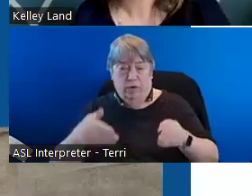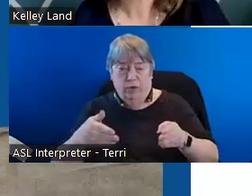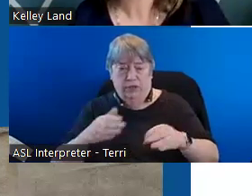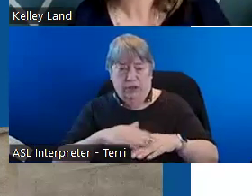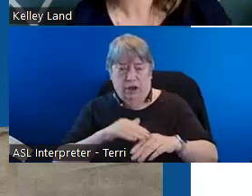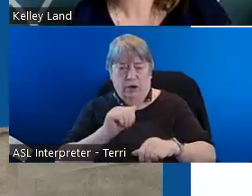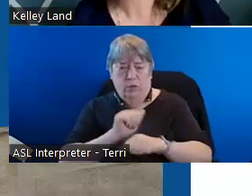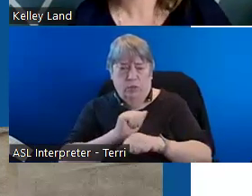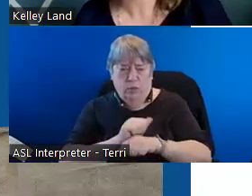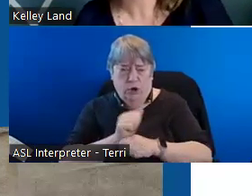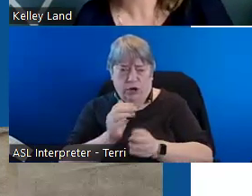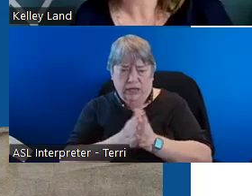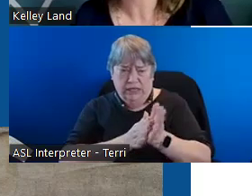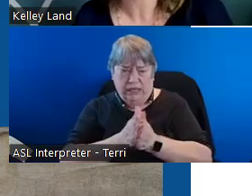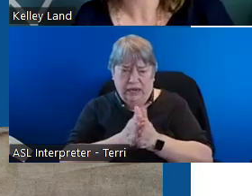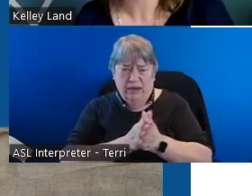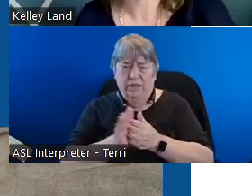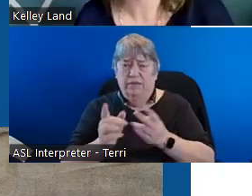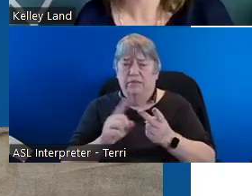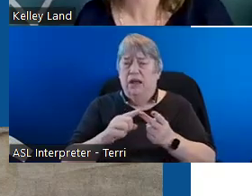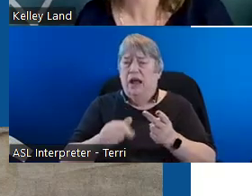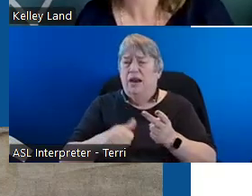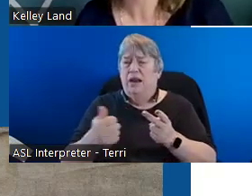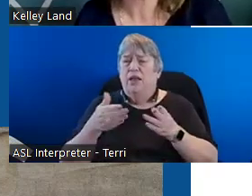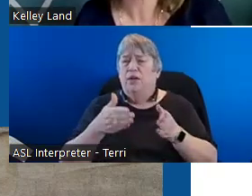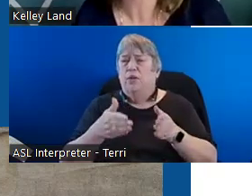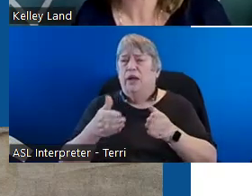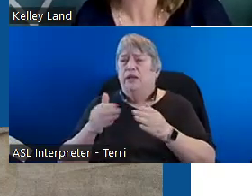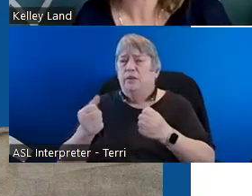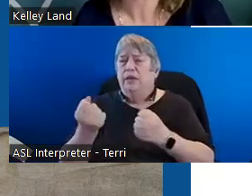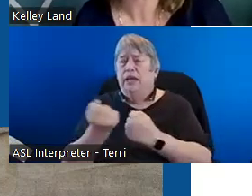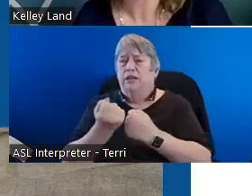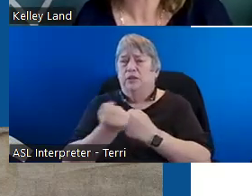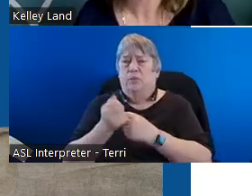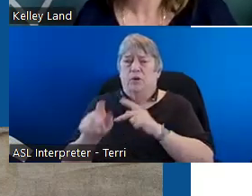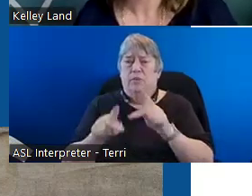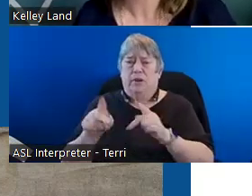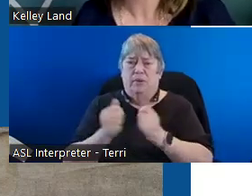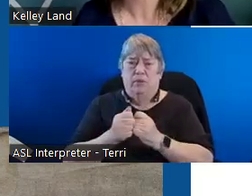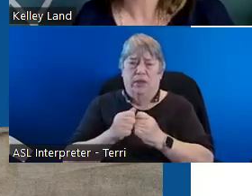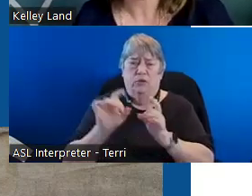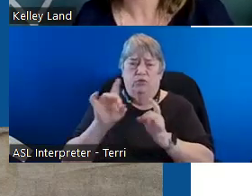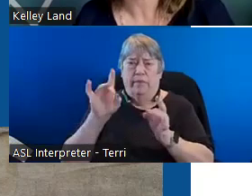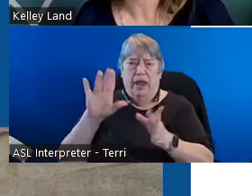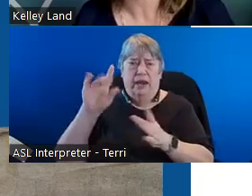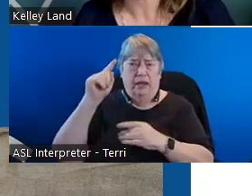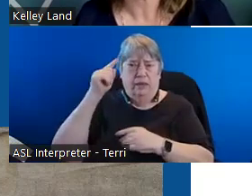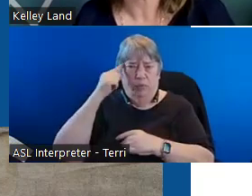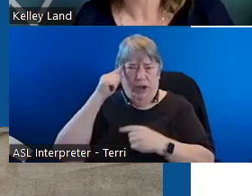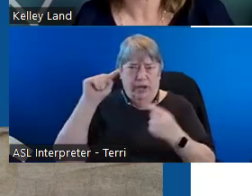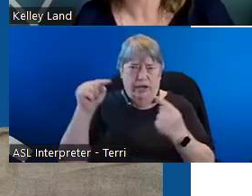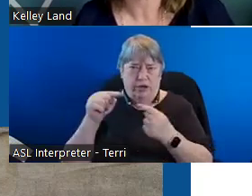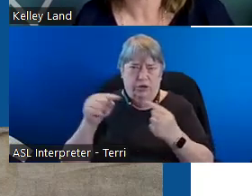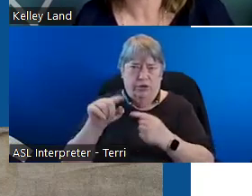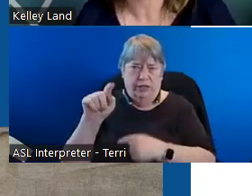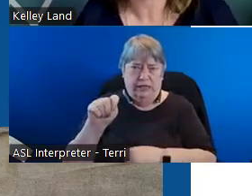work incentives and other ways that we can support individuals with traumatic brain injuries if they don't have those waivers, as